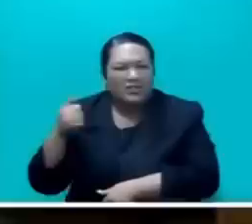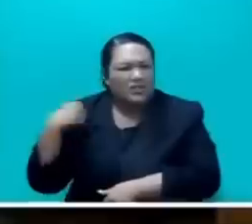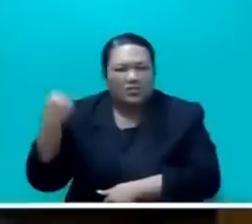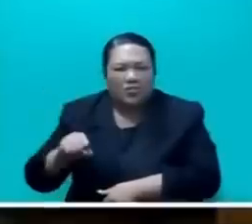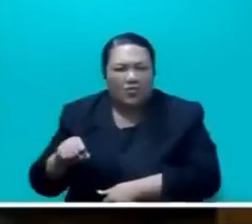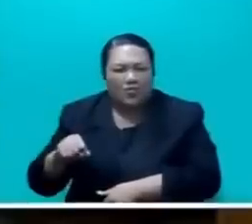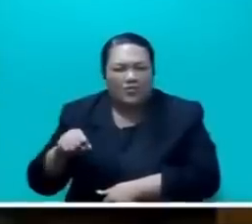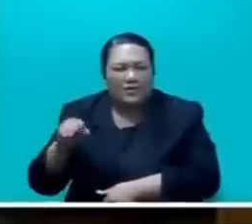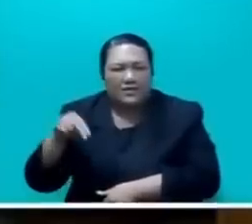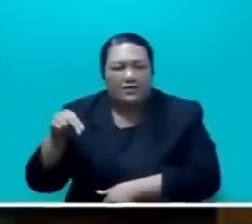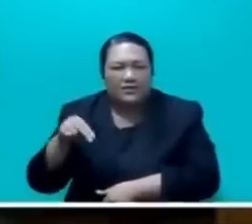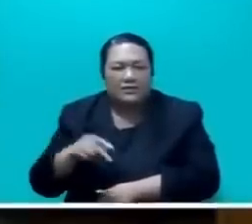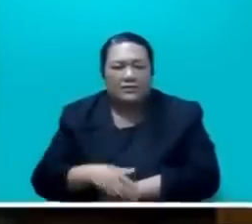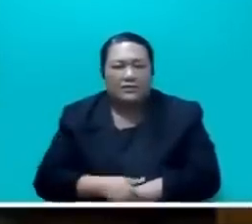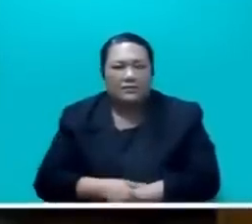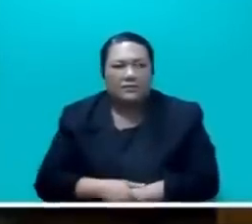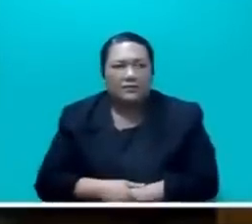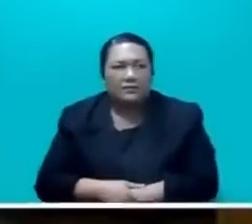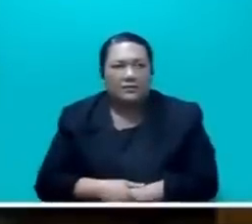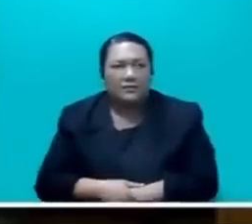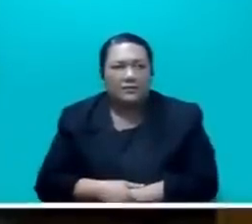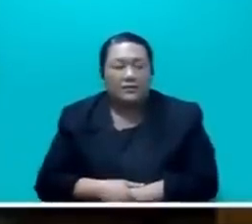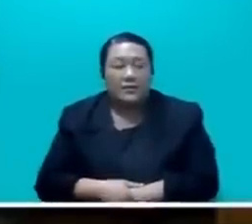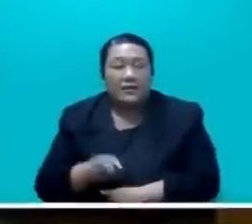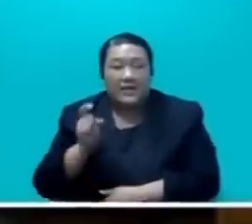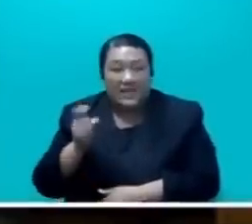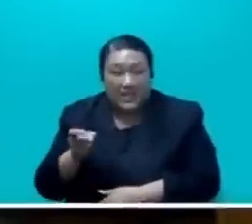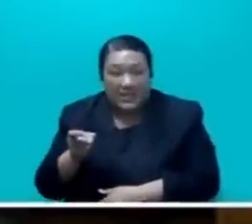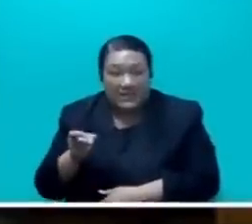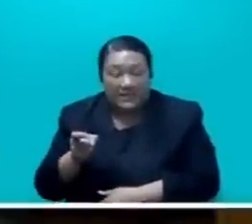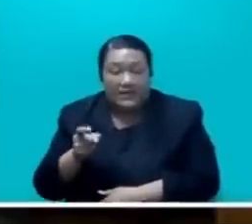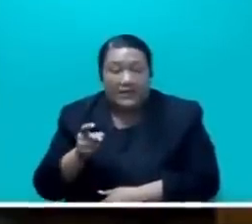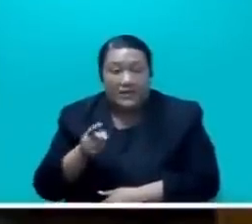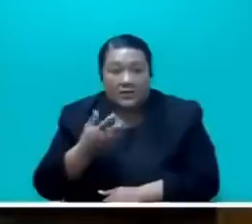if he was to be forced to do a mataningasau,